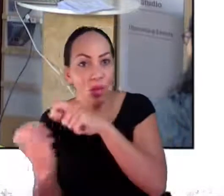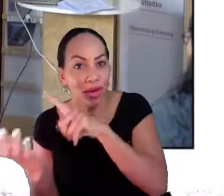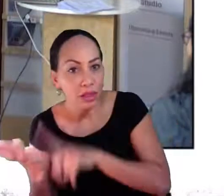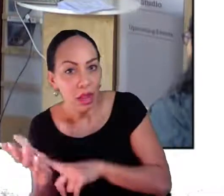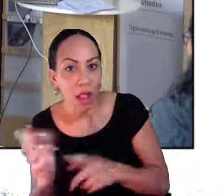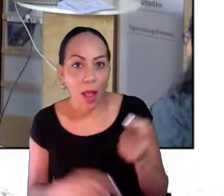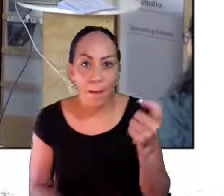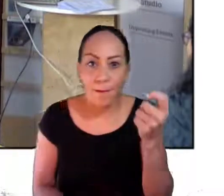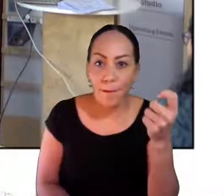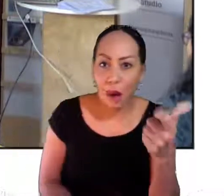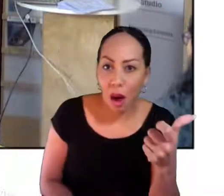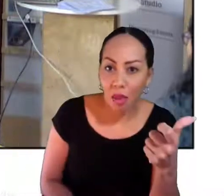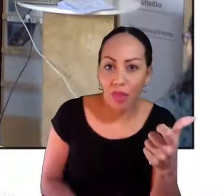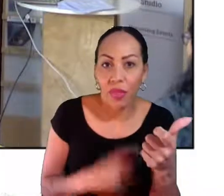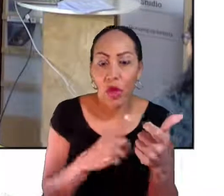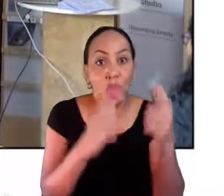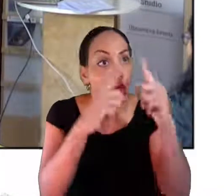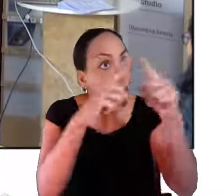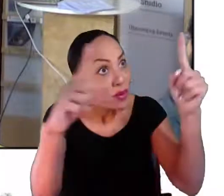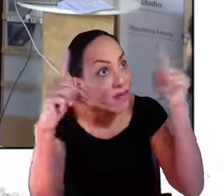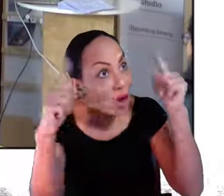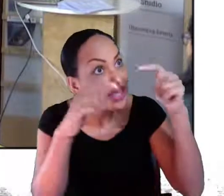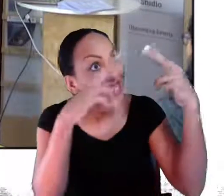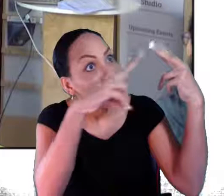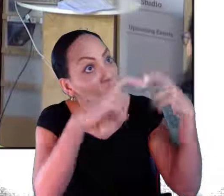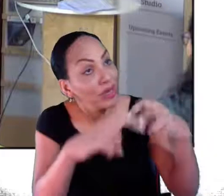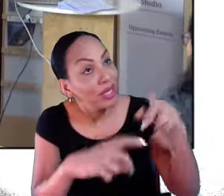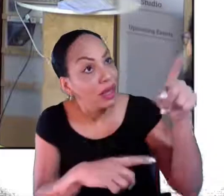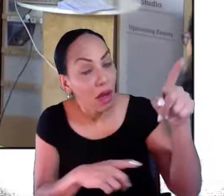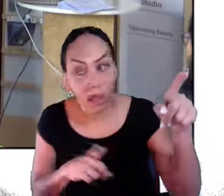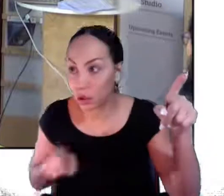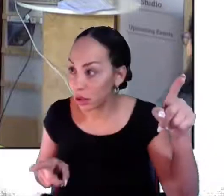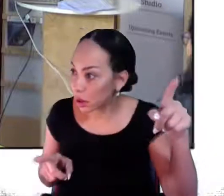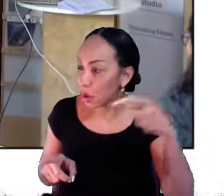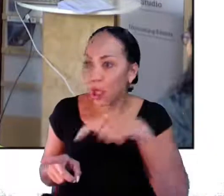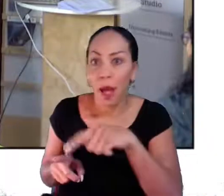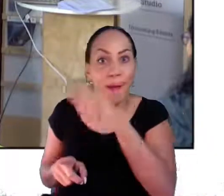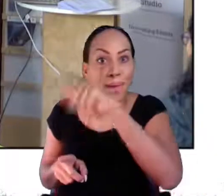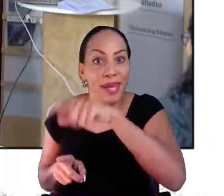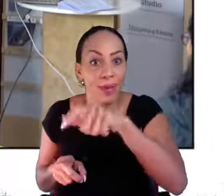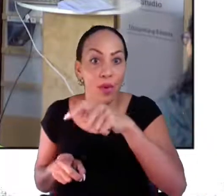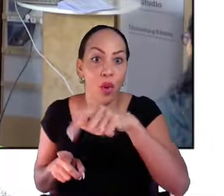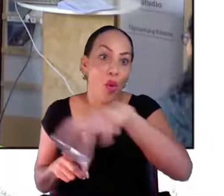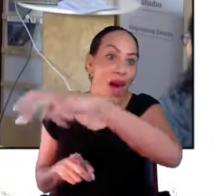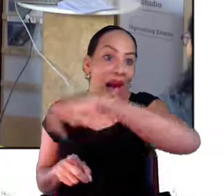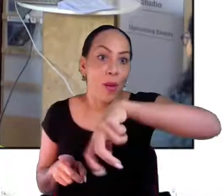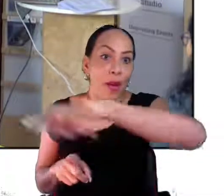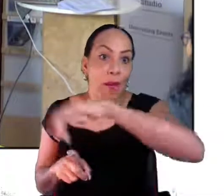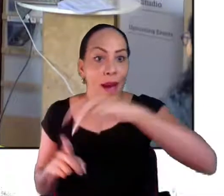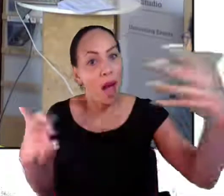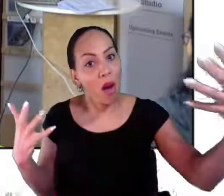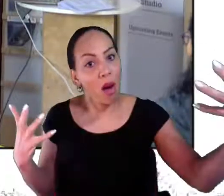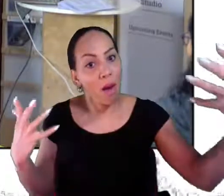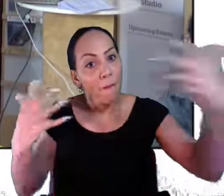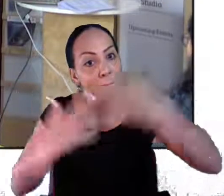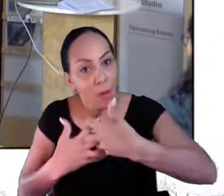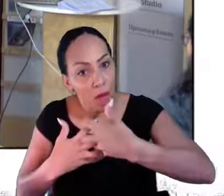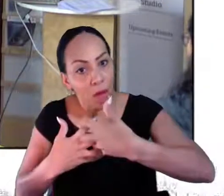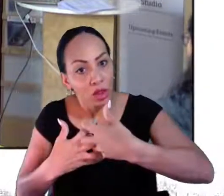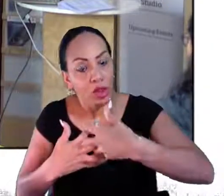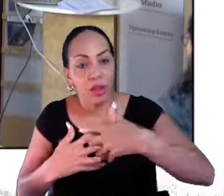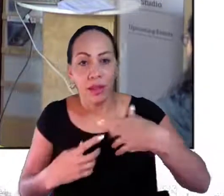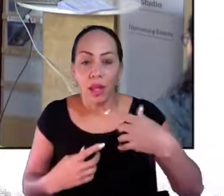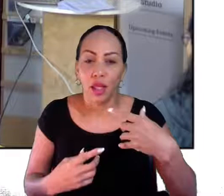up university research with people trying stuff on the ground, and how you bring those things together, and how you bring prototyping processes into that mix,